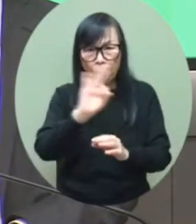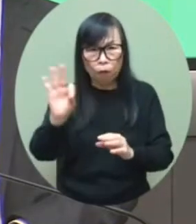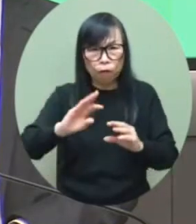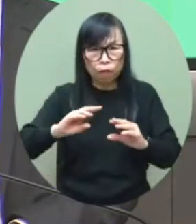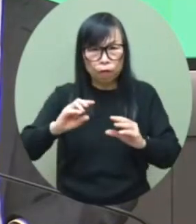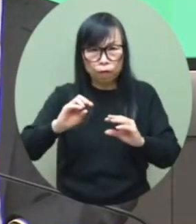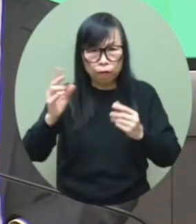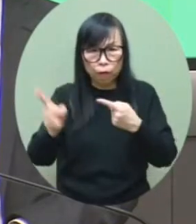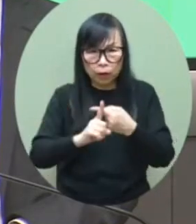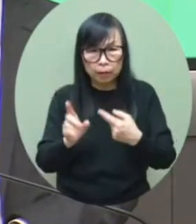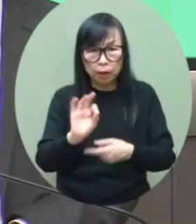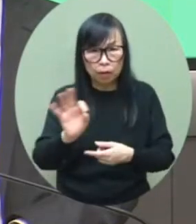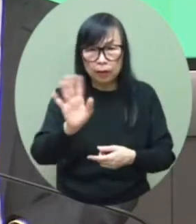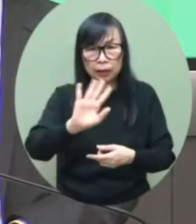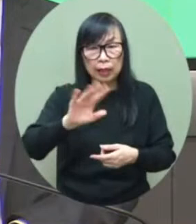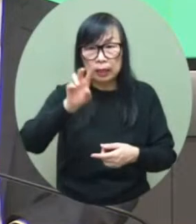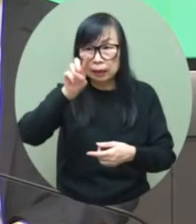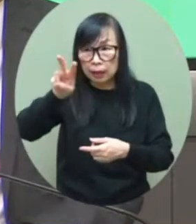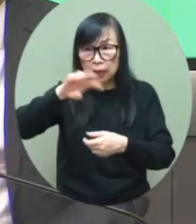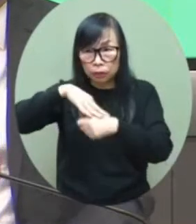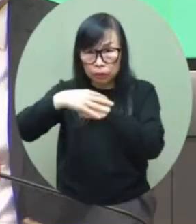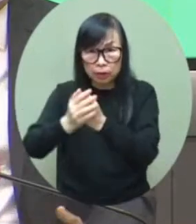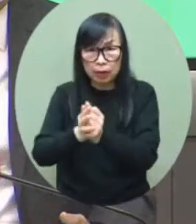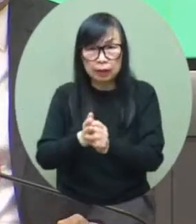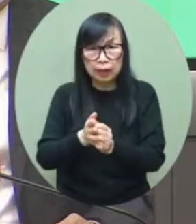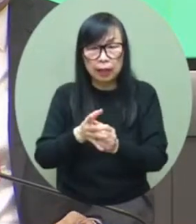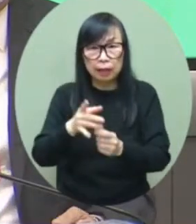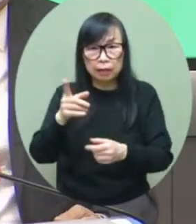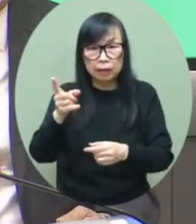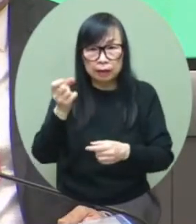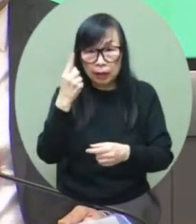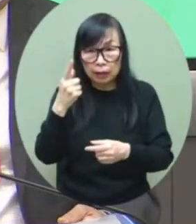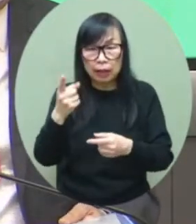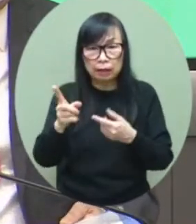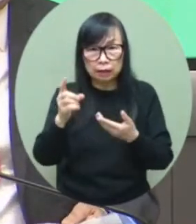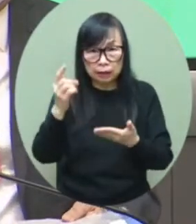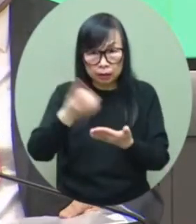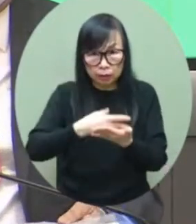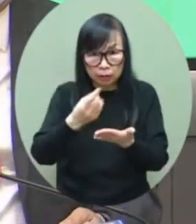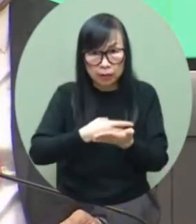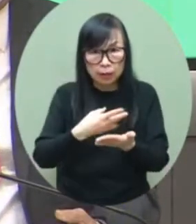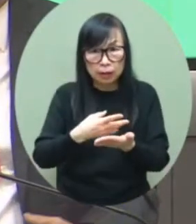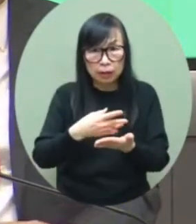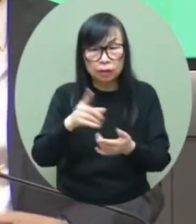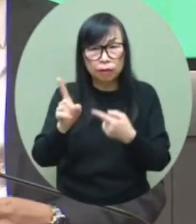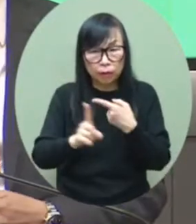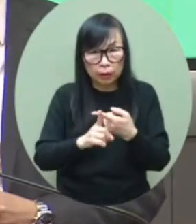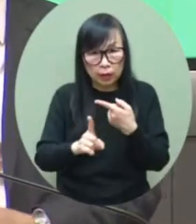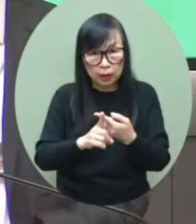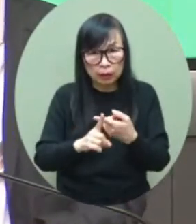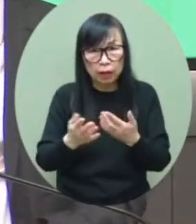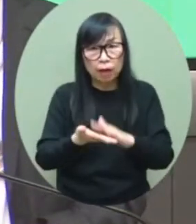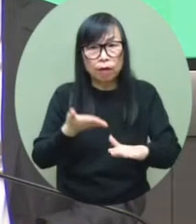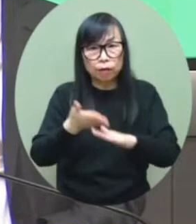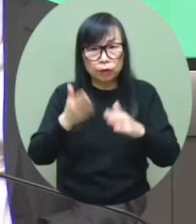to normal, see, but it doesn't mean that we don't face any risk. In other countries, all of a sudden, they may come up with measures